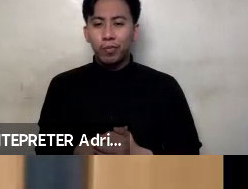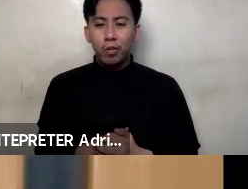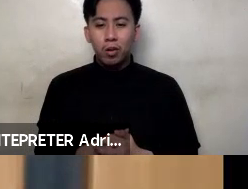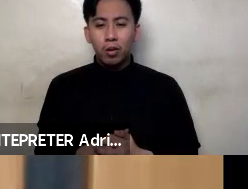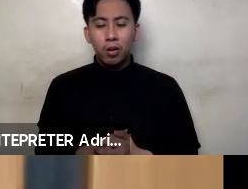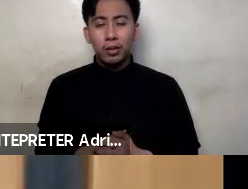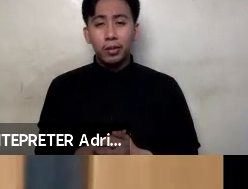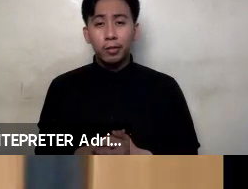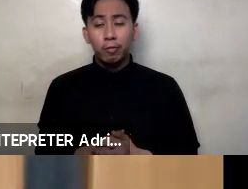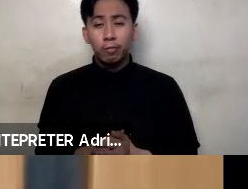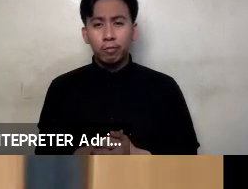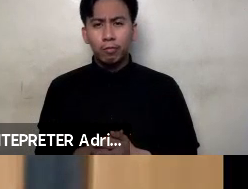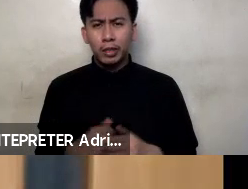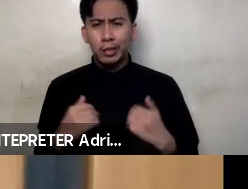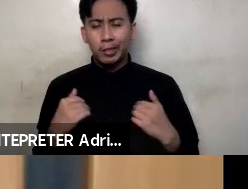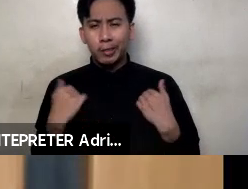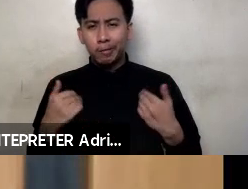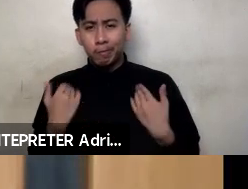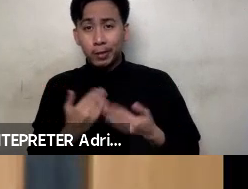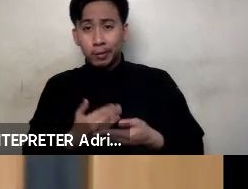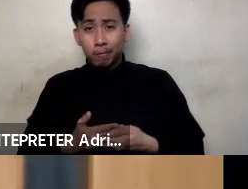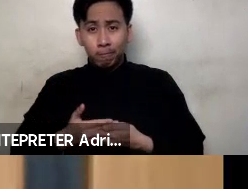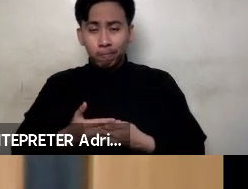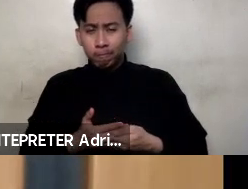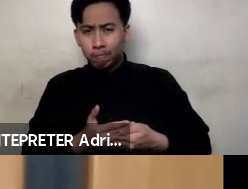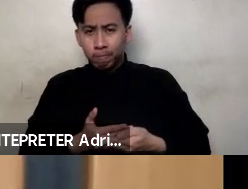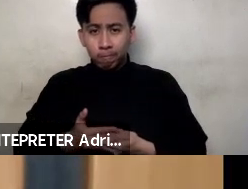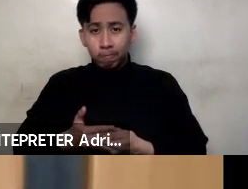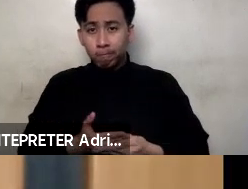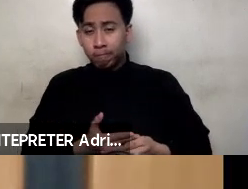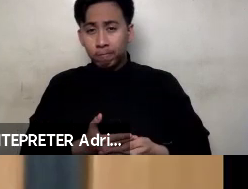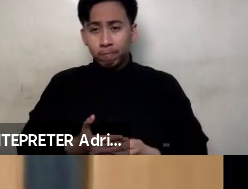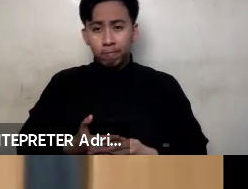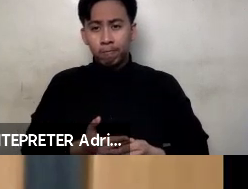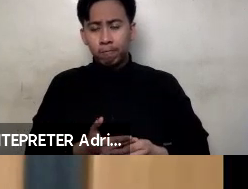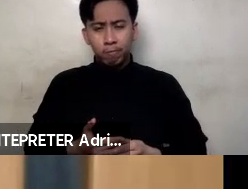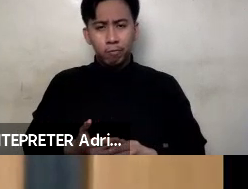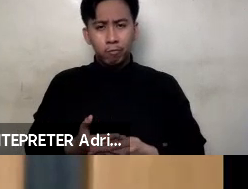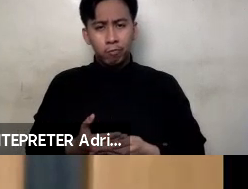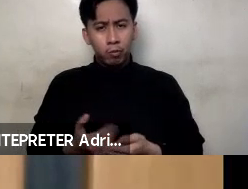23-month-old children, or the F1 KD target population, was